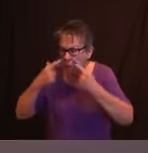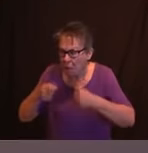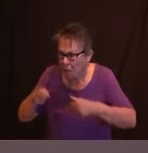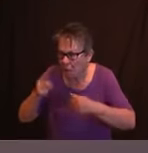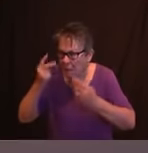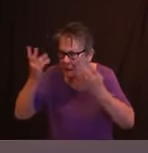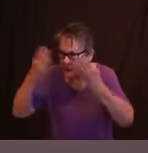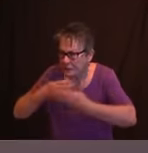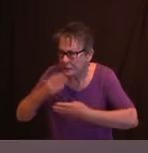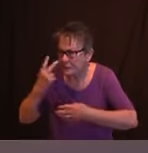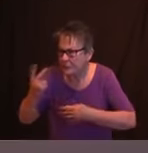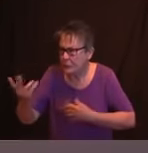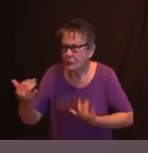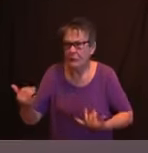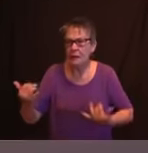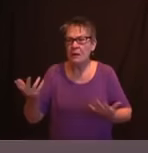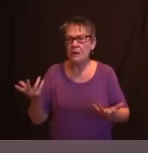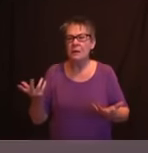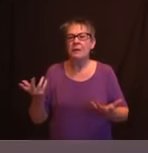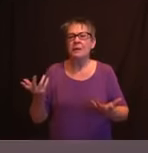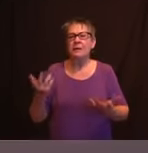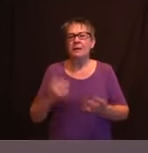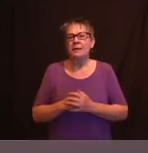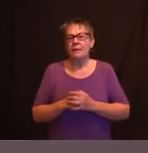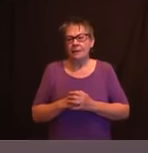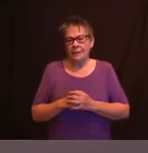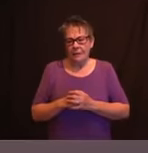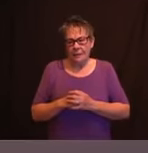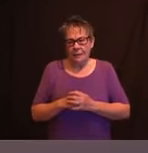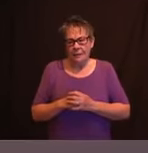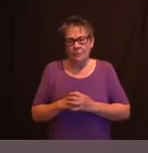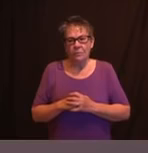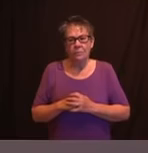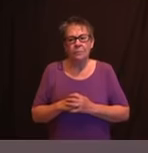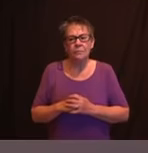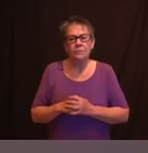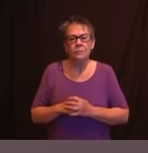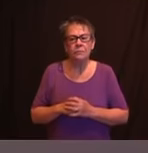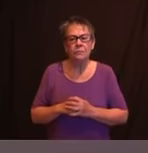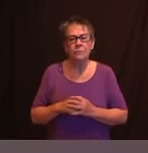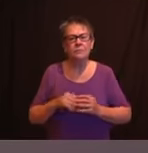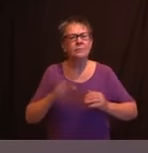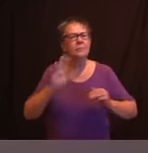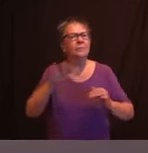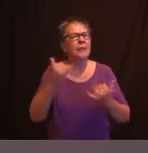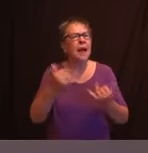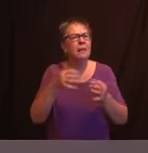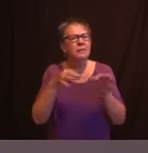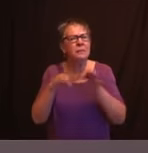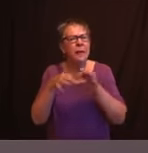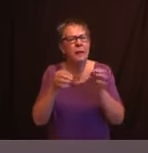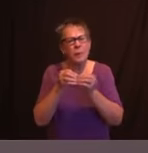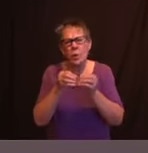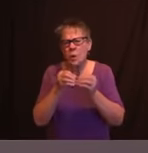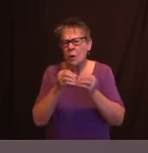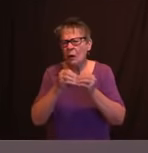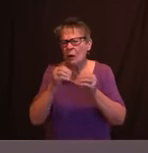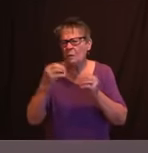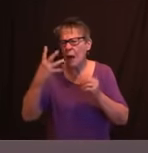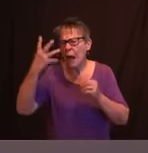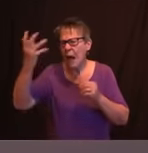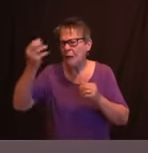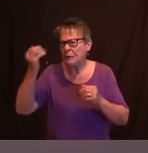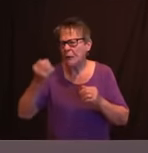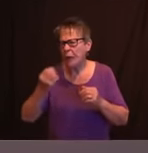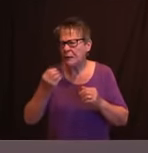little bit your comments on the outdoor dining? I know you talked a little bit about it yesterday, the efforts to get creative, how restaurants may try